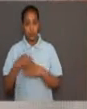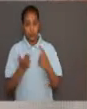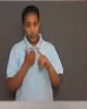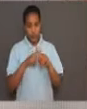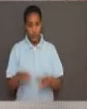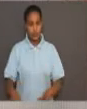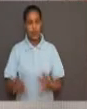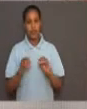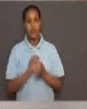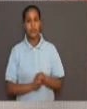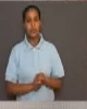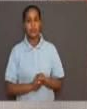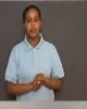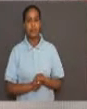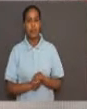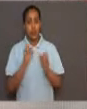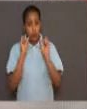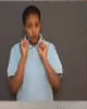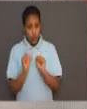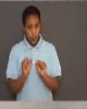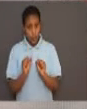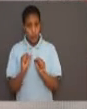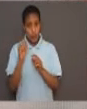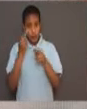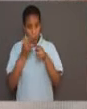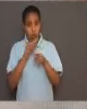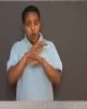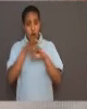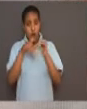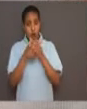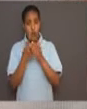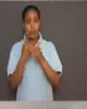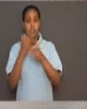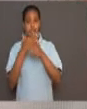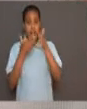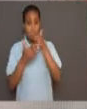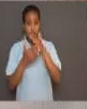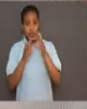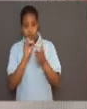Welcome back, students. Were you able to name all of the steps